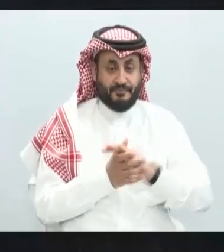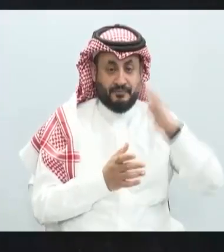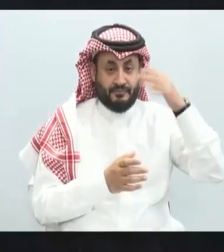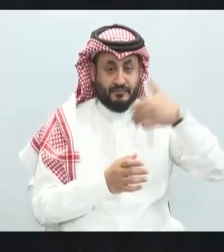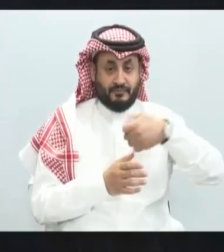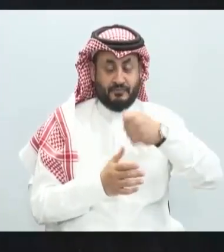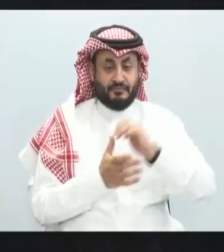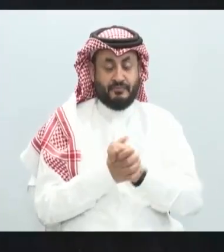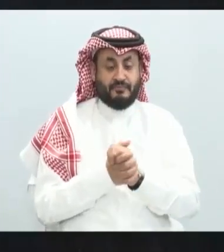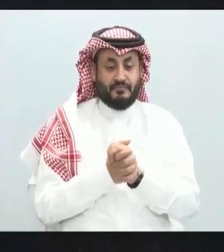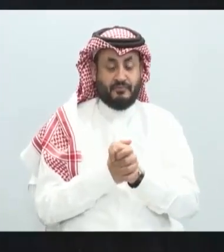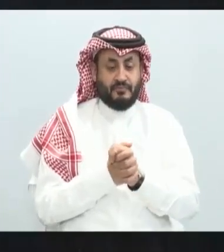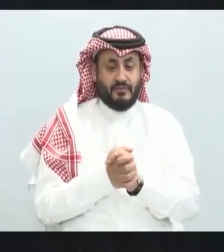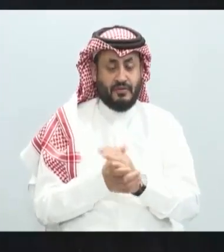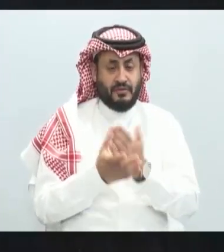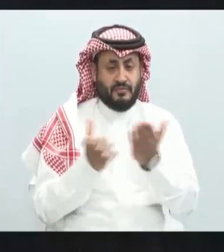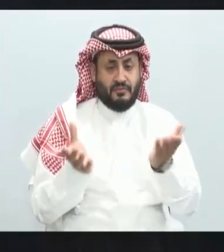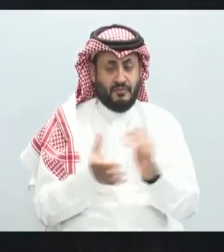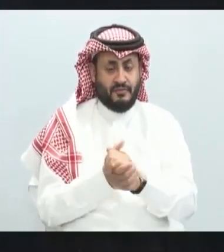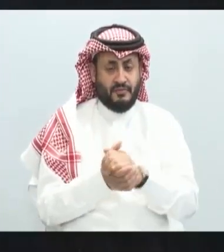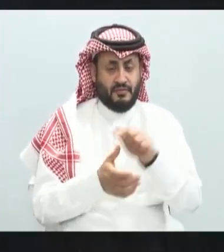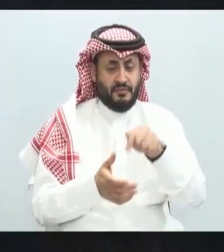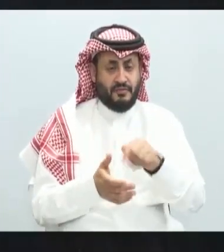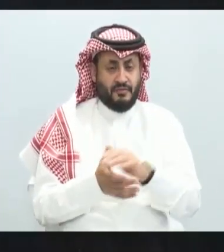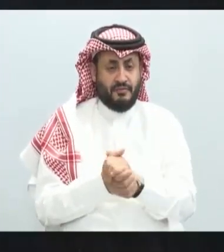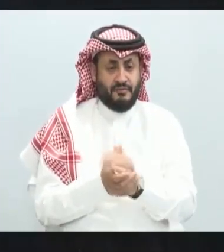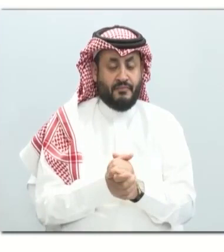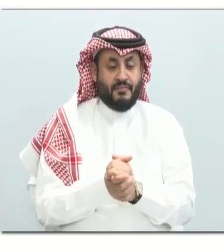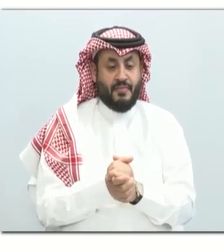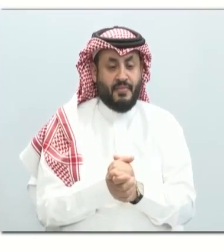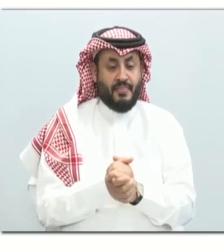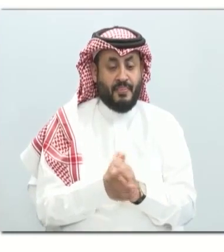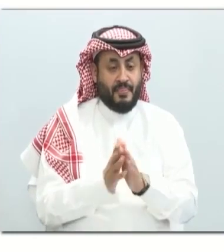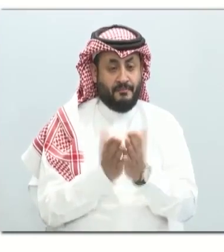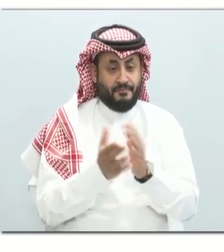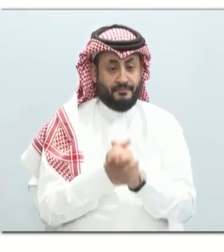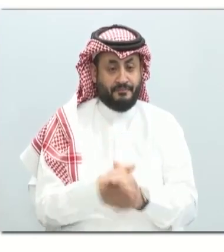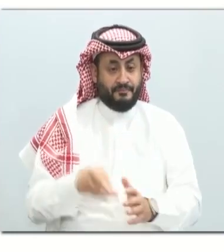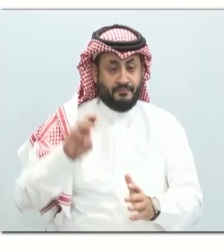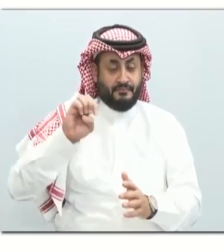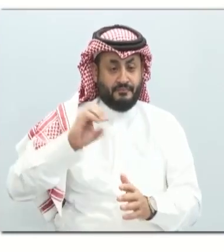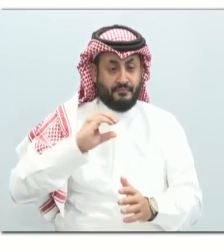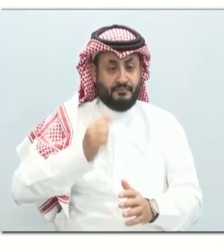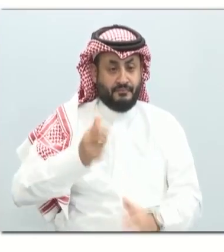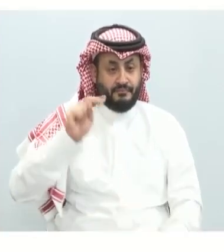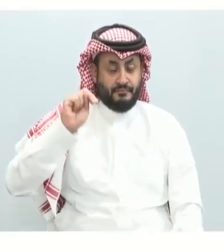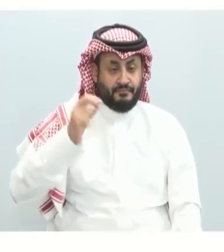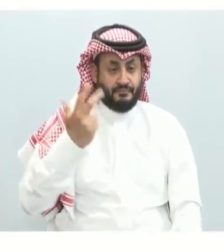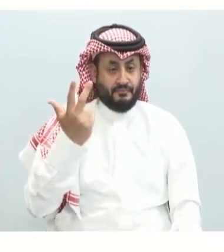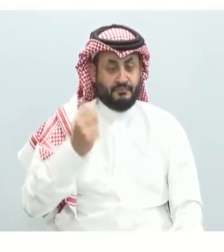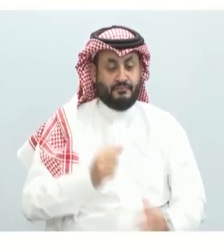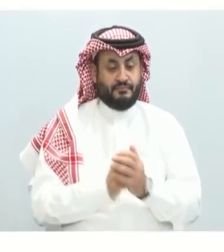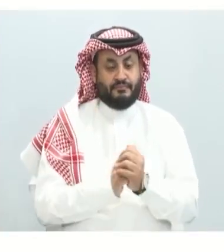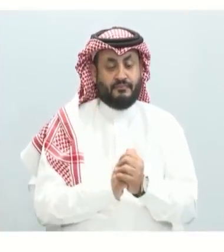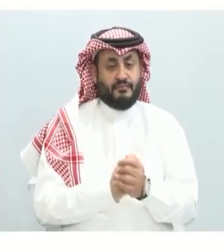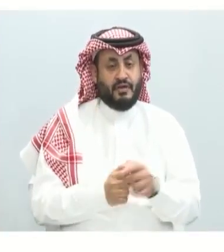Assalamu alaikum wa rahmatullahi wa barakatuh. Welcome everyone in today's class. Our textbook is Weekend 3